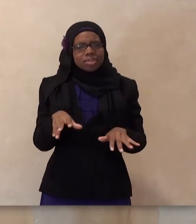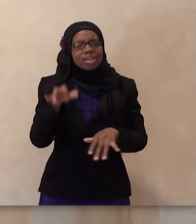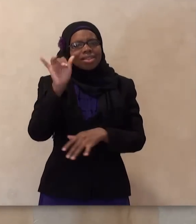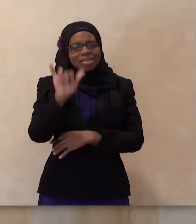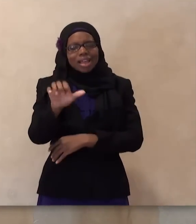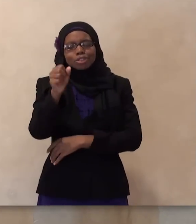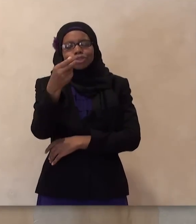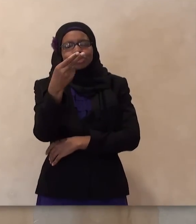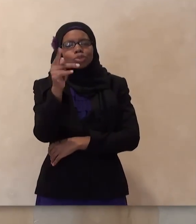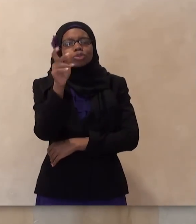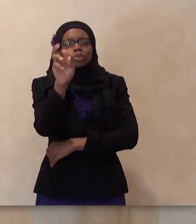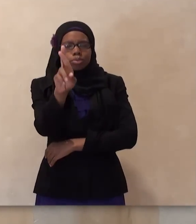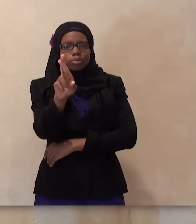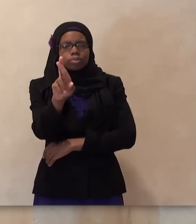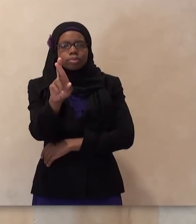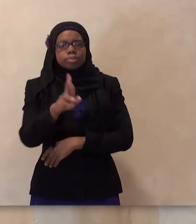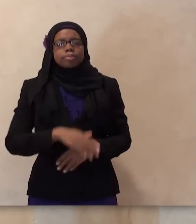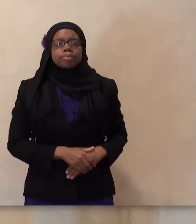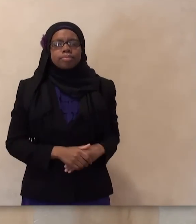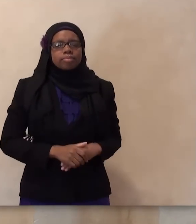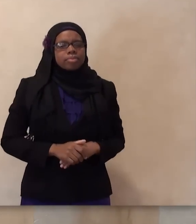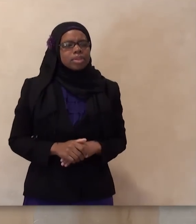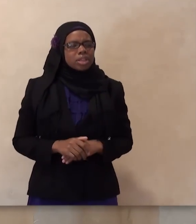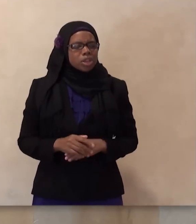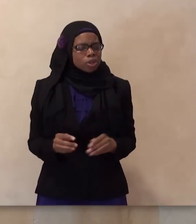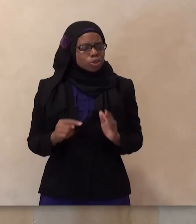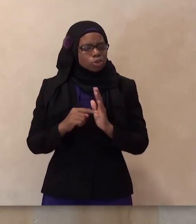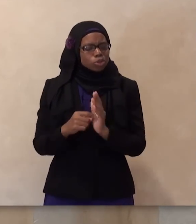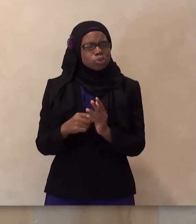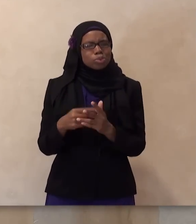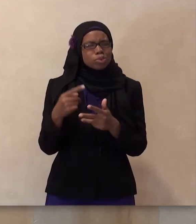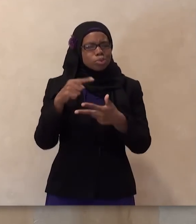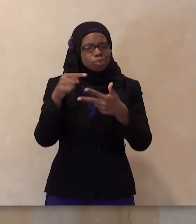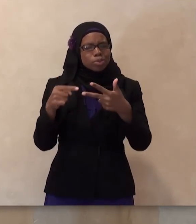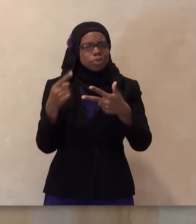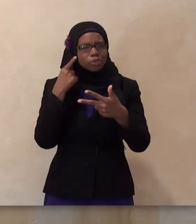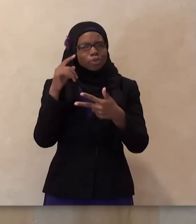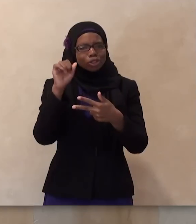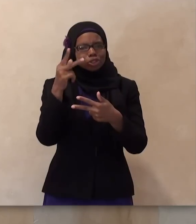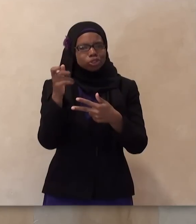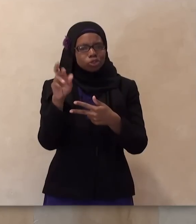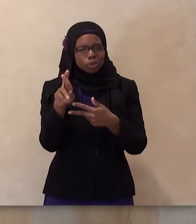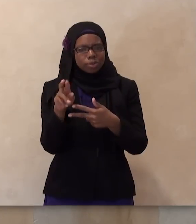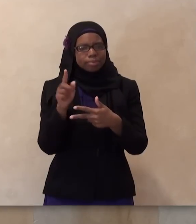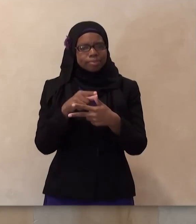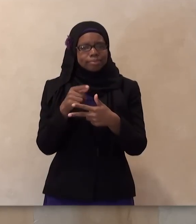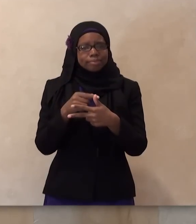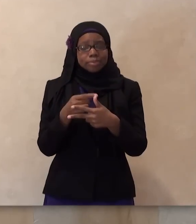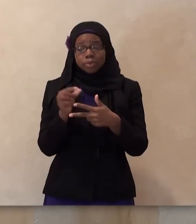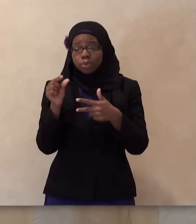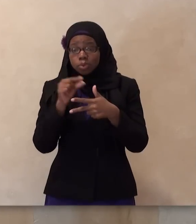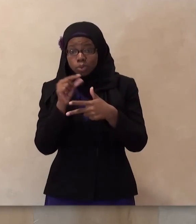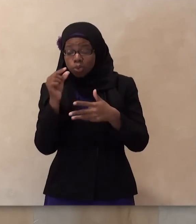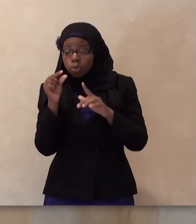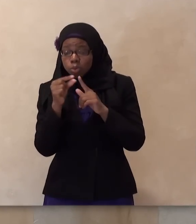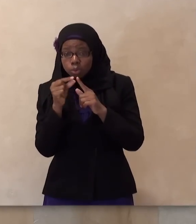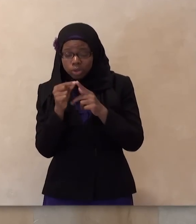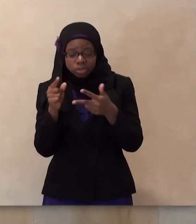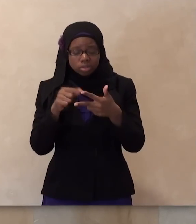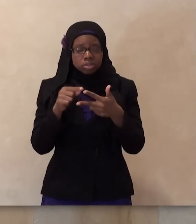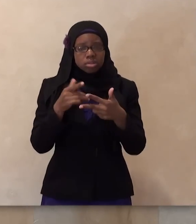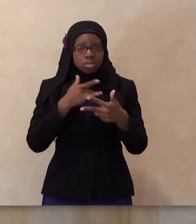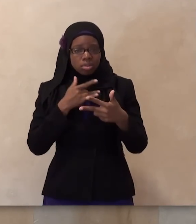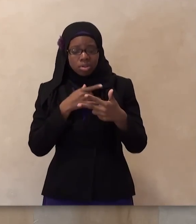that indicates, my brothers and sisters, that there are three parts of shukr: your tongue, your heart, and your